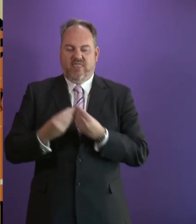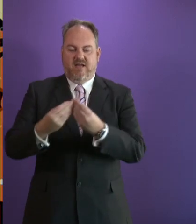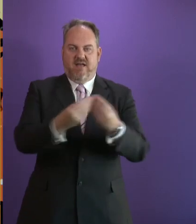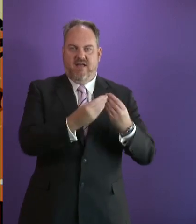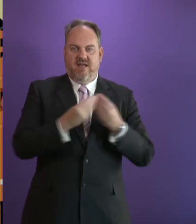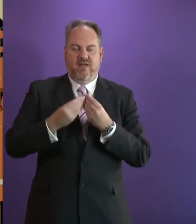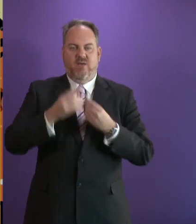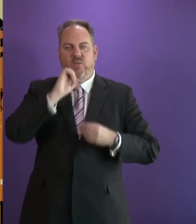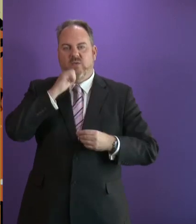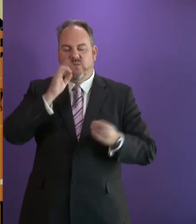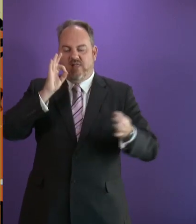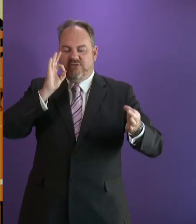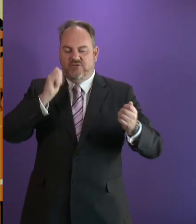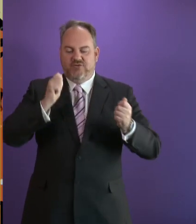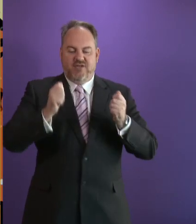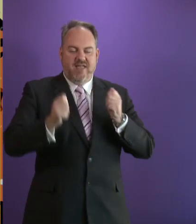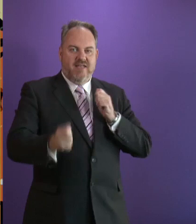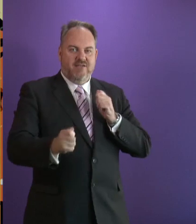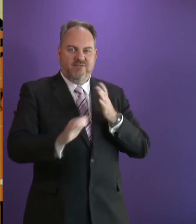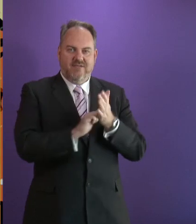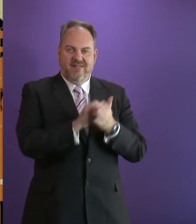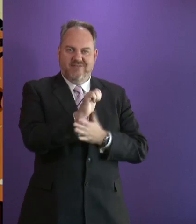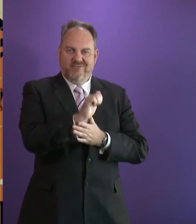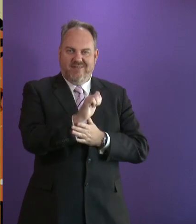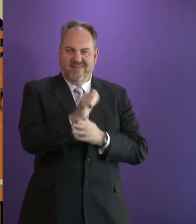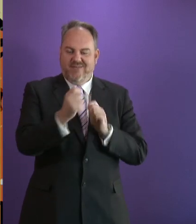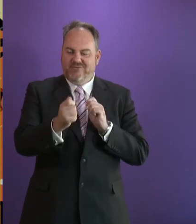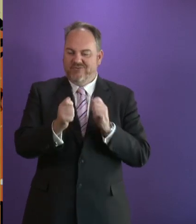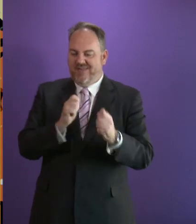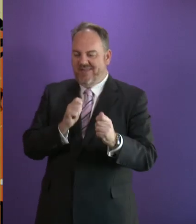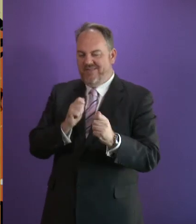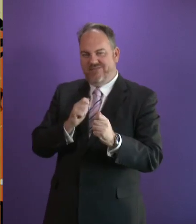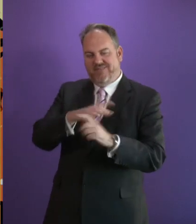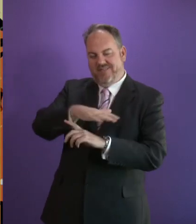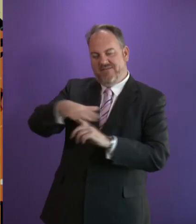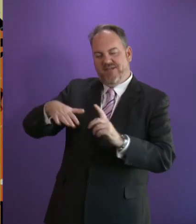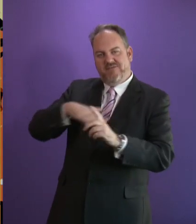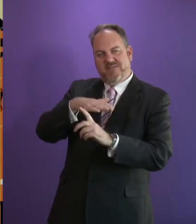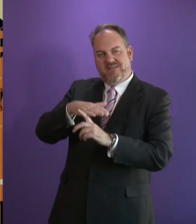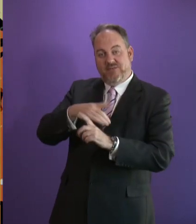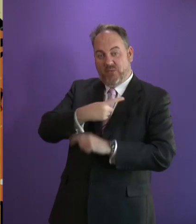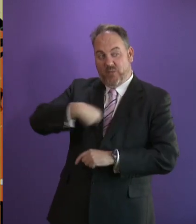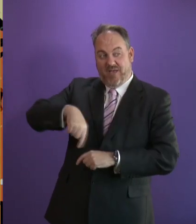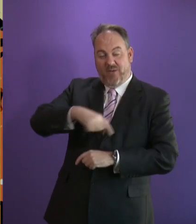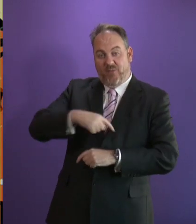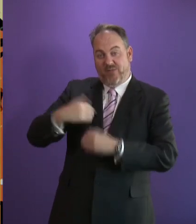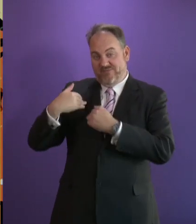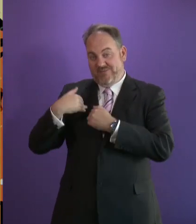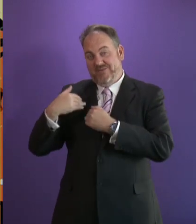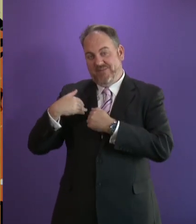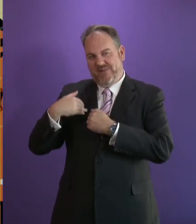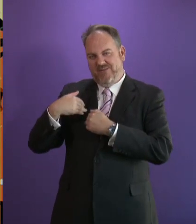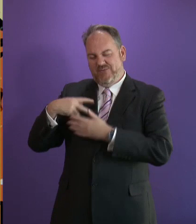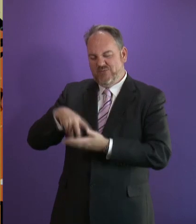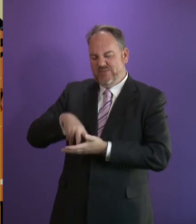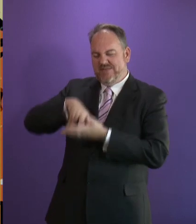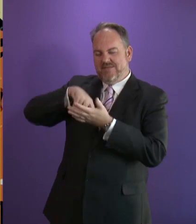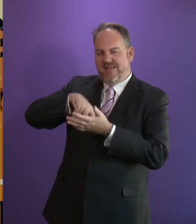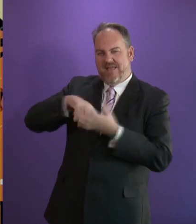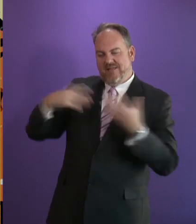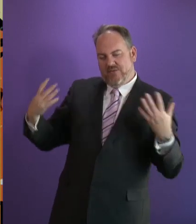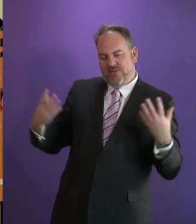culture that we want to see in our political environment. So I think we've all got a role in that. Let's stand together, let's do it, let's talk about